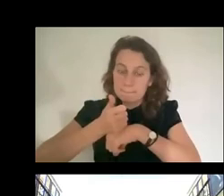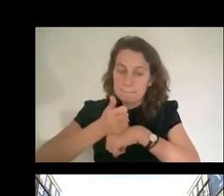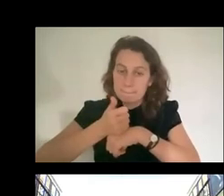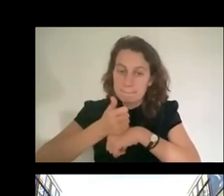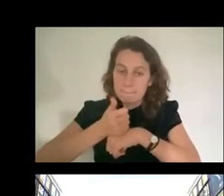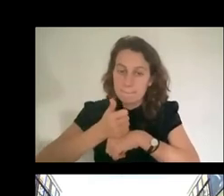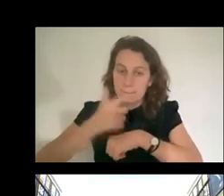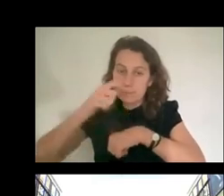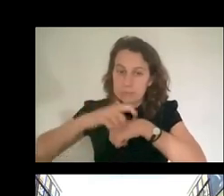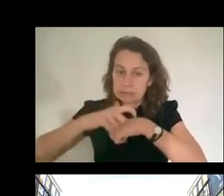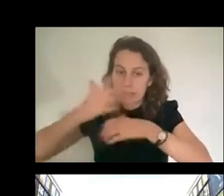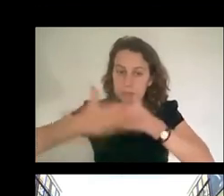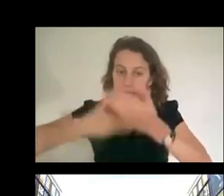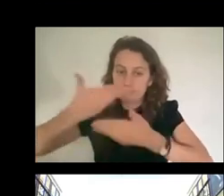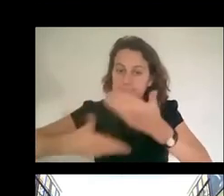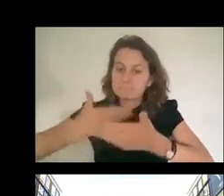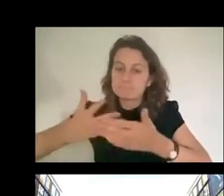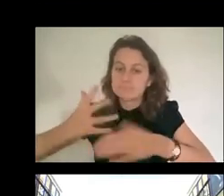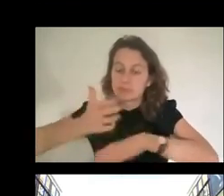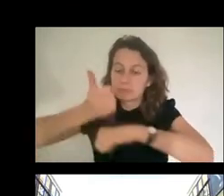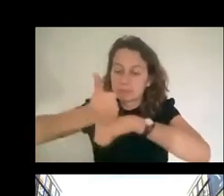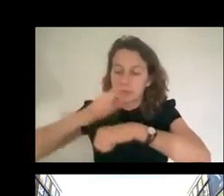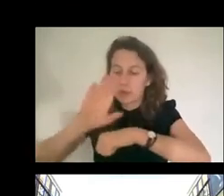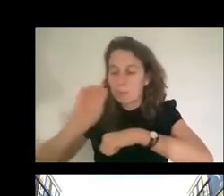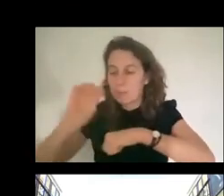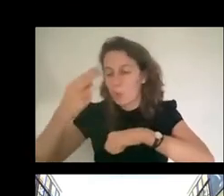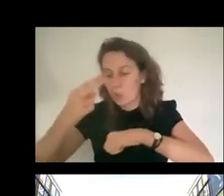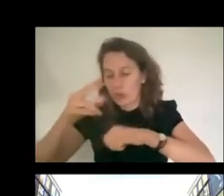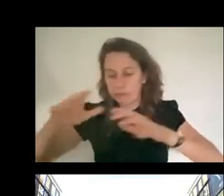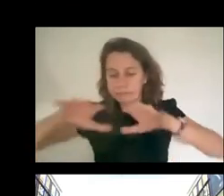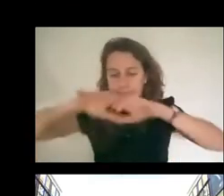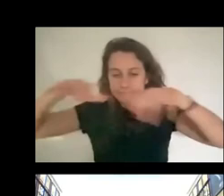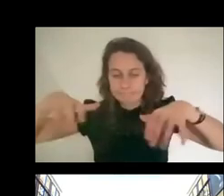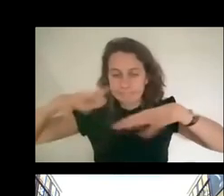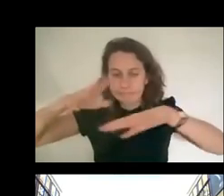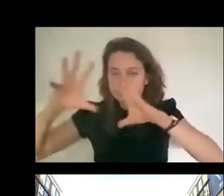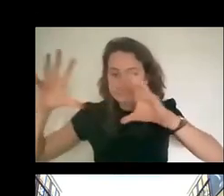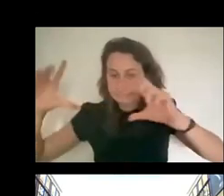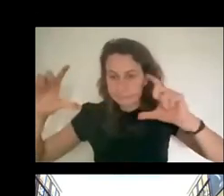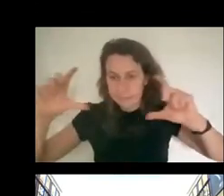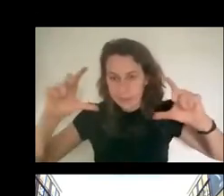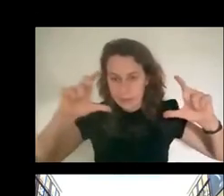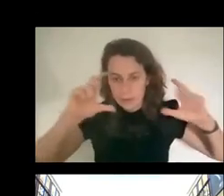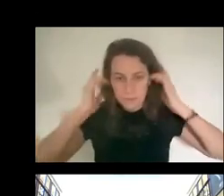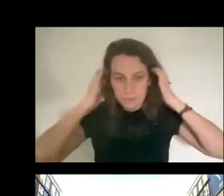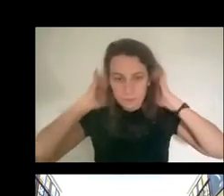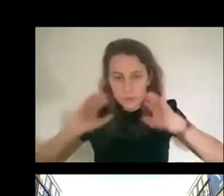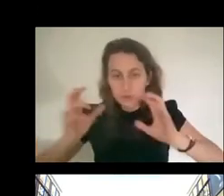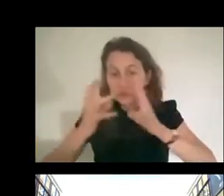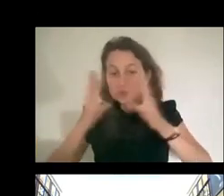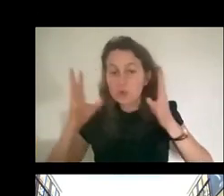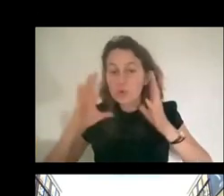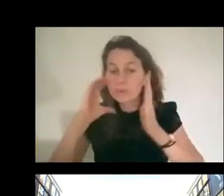a time-lapse booth in our home and captured so many images, and then